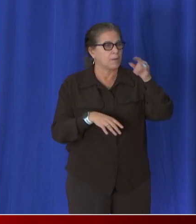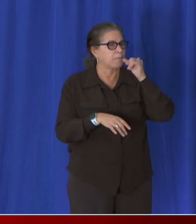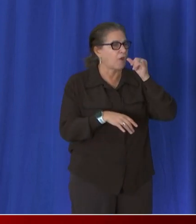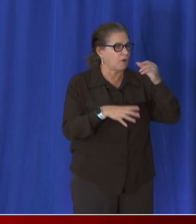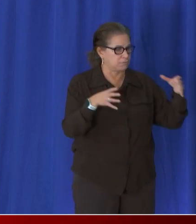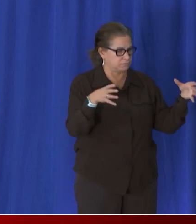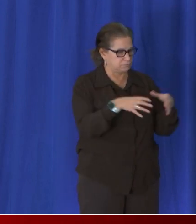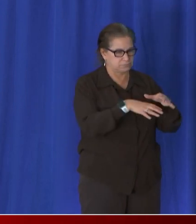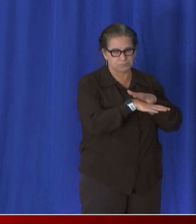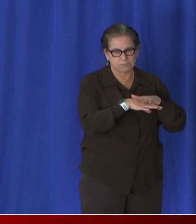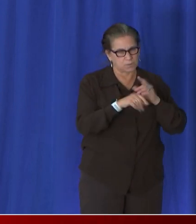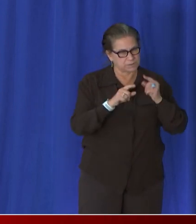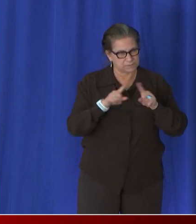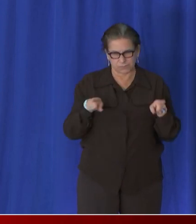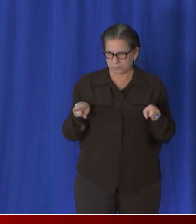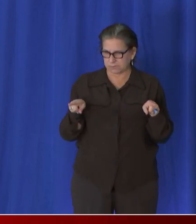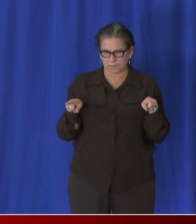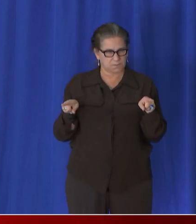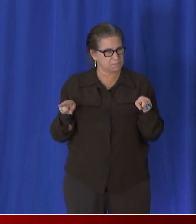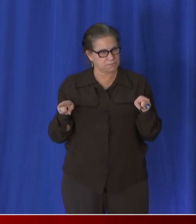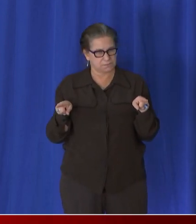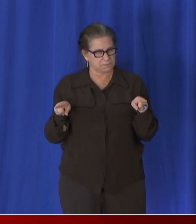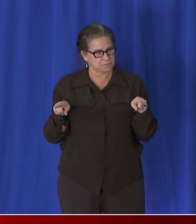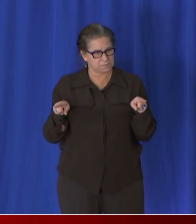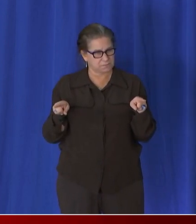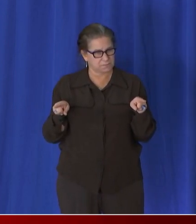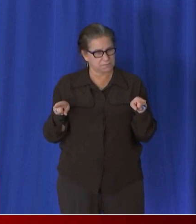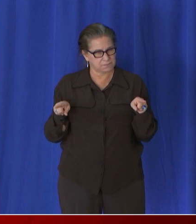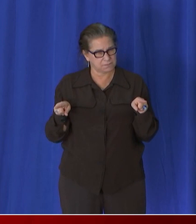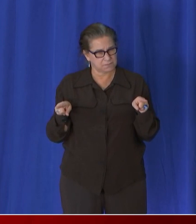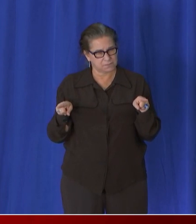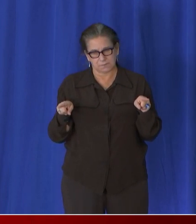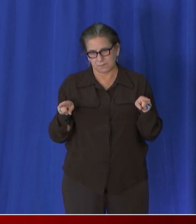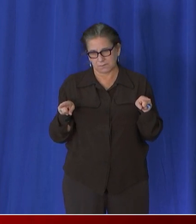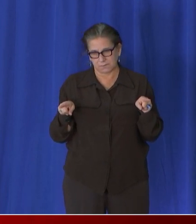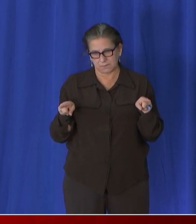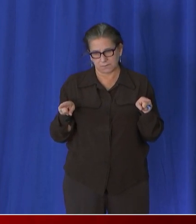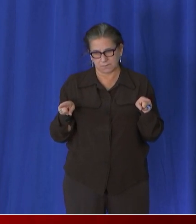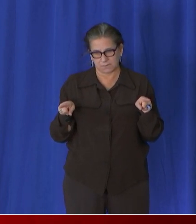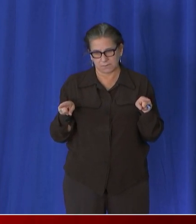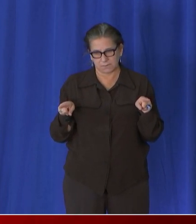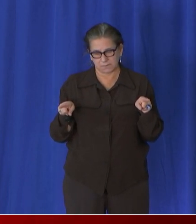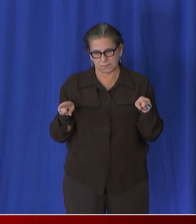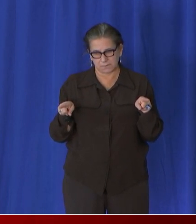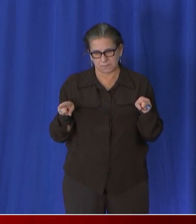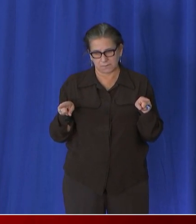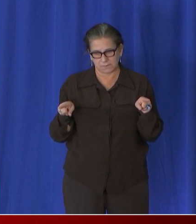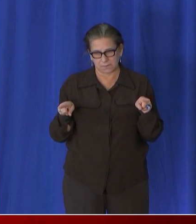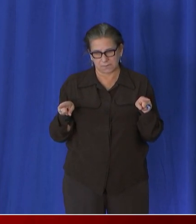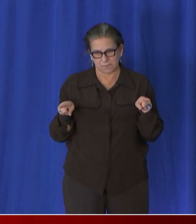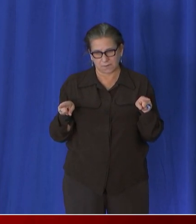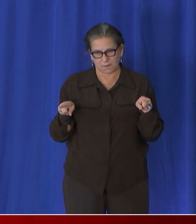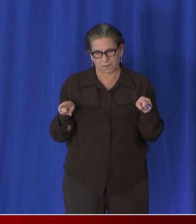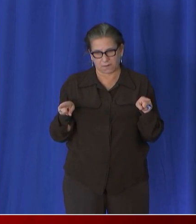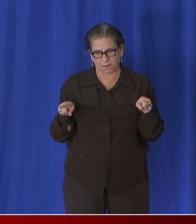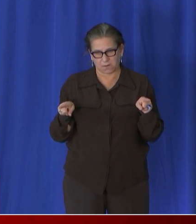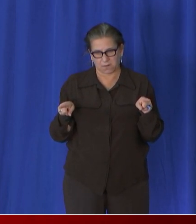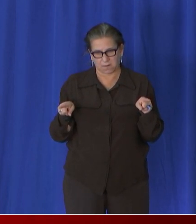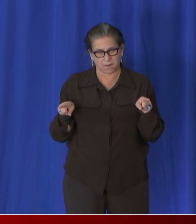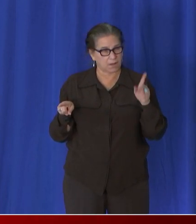putting this responsibility, this burden? It obviously will be a cost to businesses to implement this.